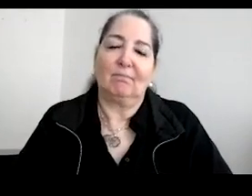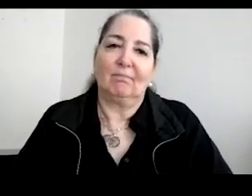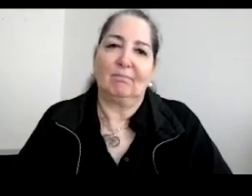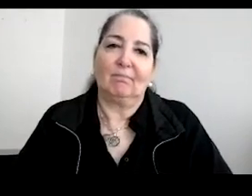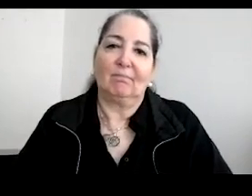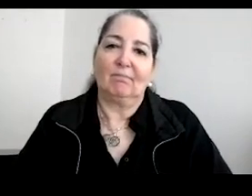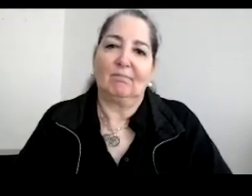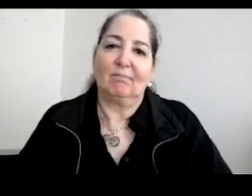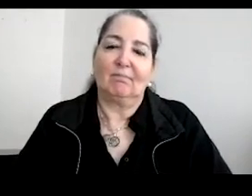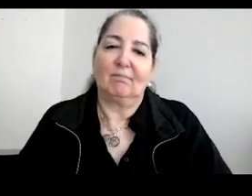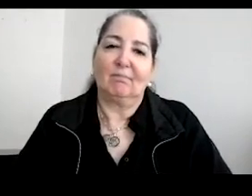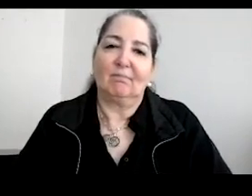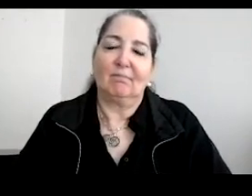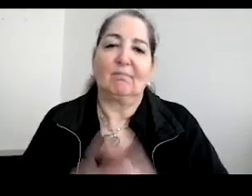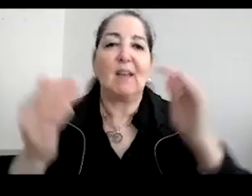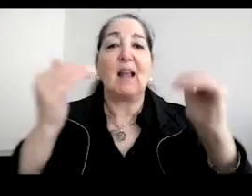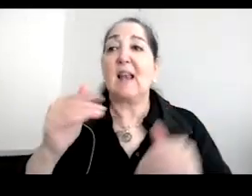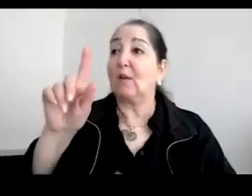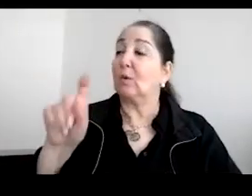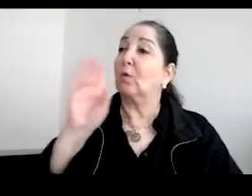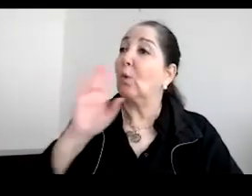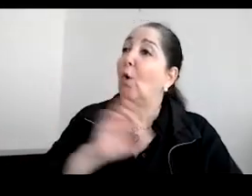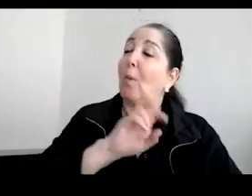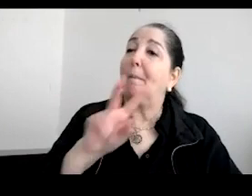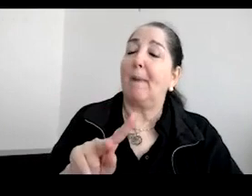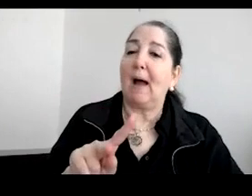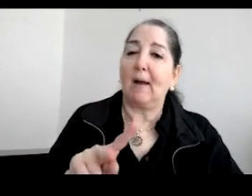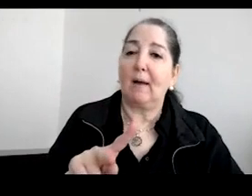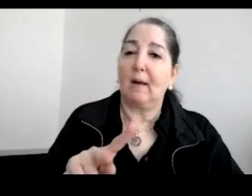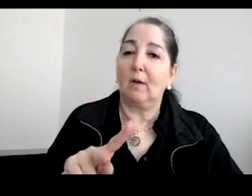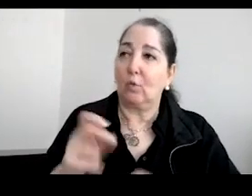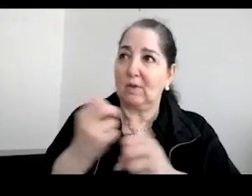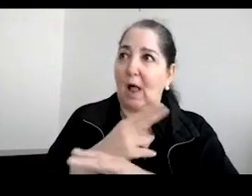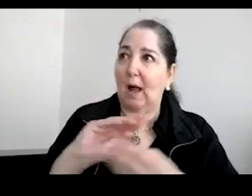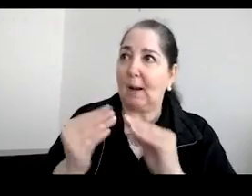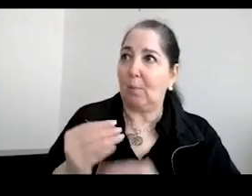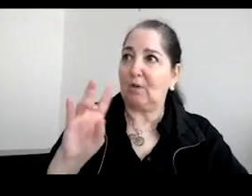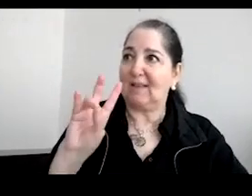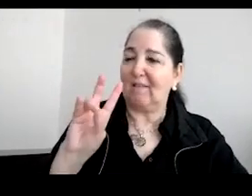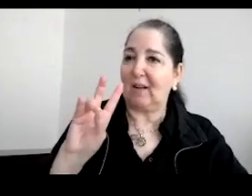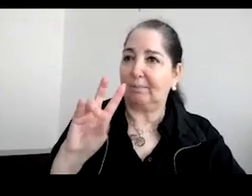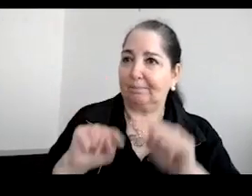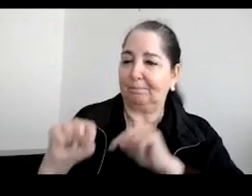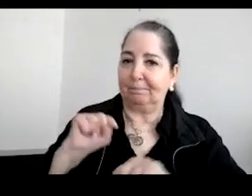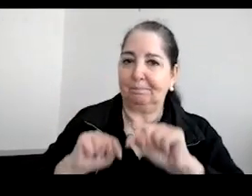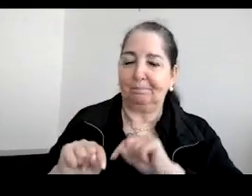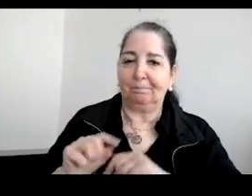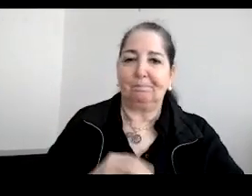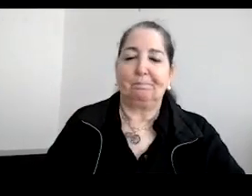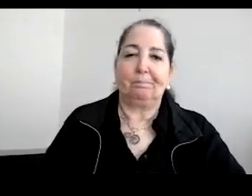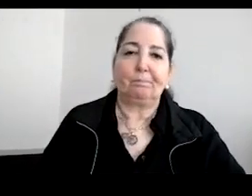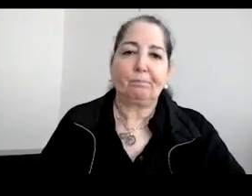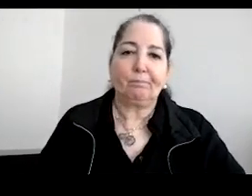Okay, thank you. This next question is actually going to be going back to your slide 7. In regards to the chart, are